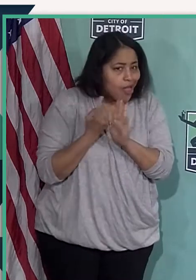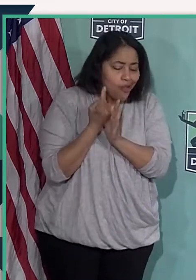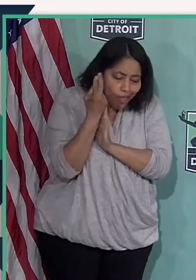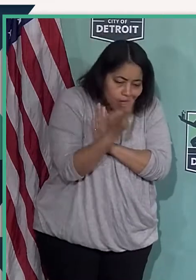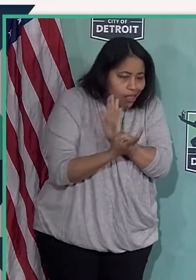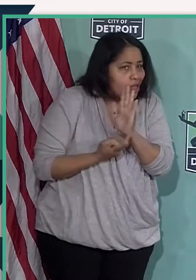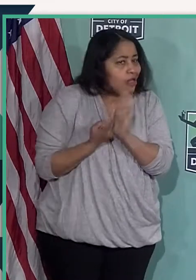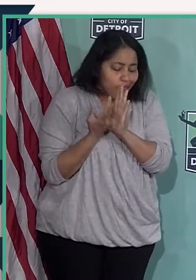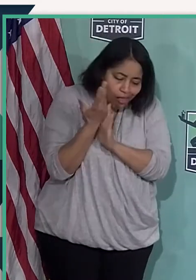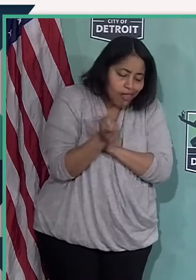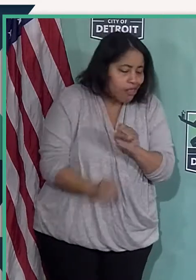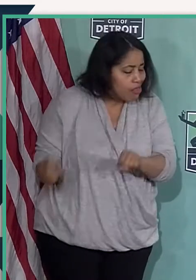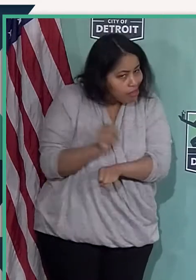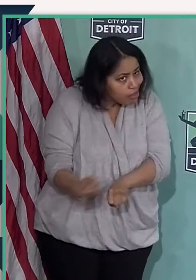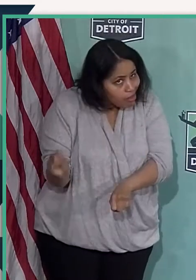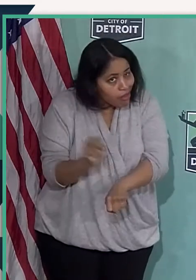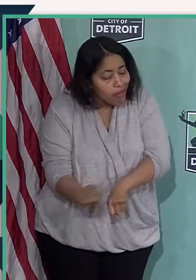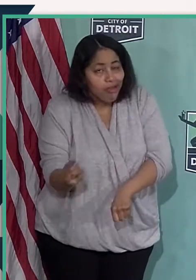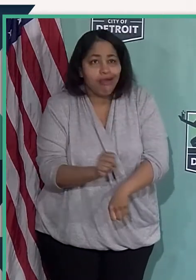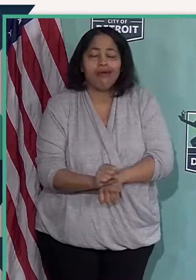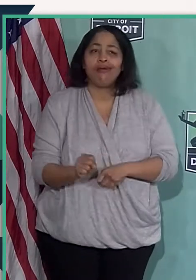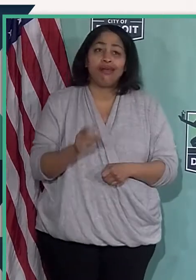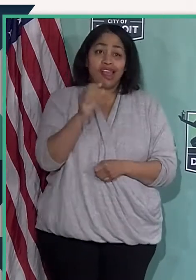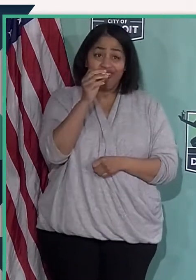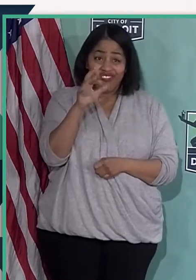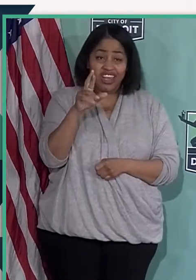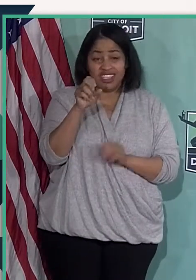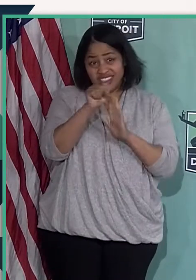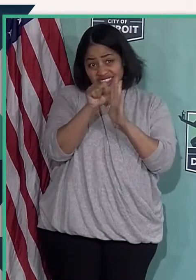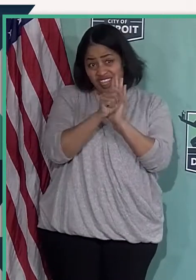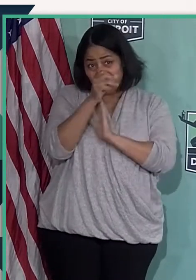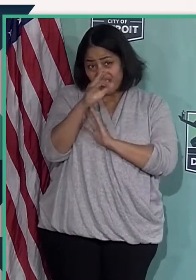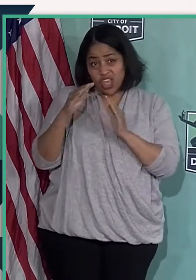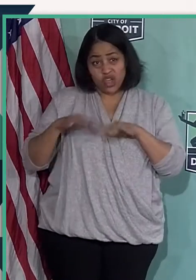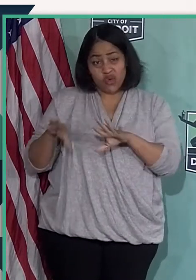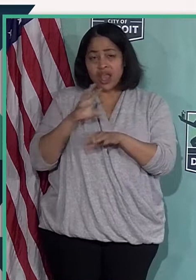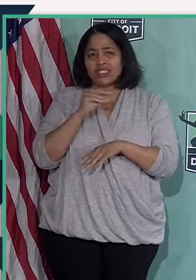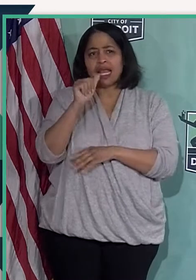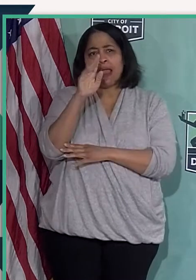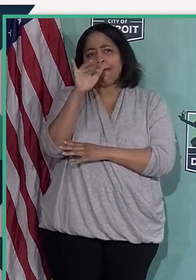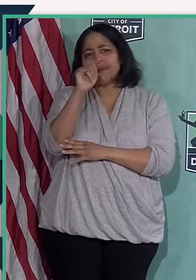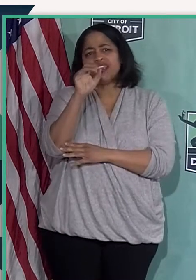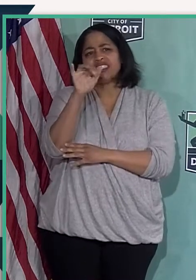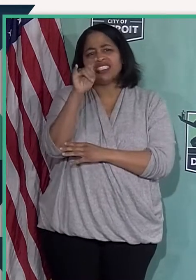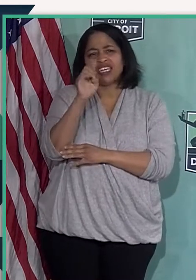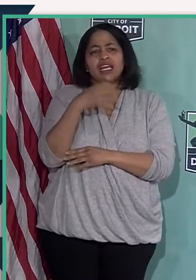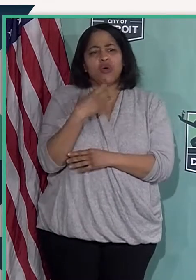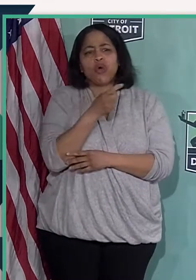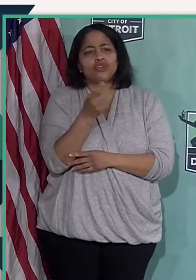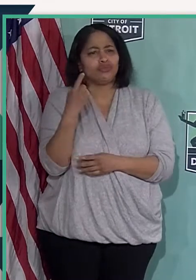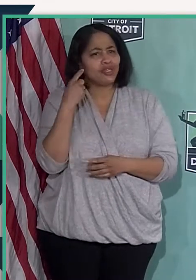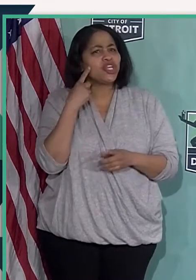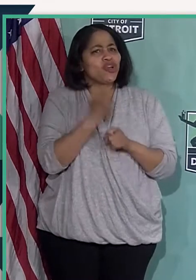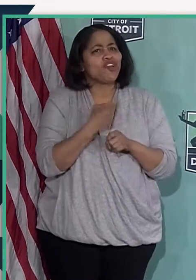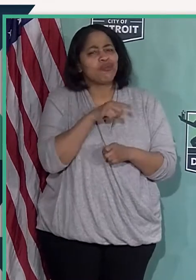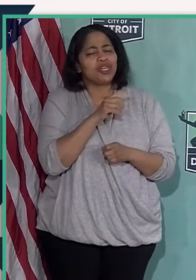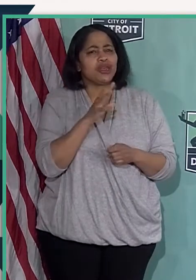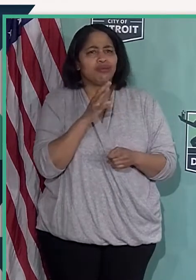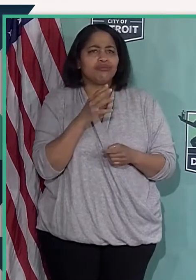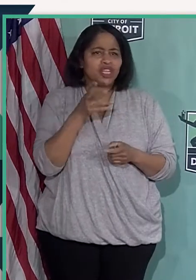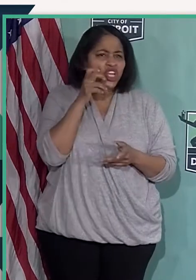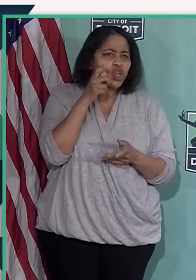the fairgrounds, at the Abbott site. And so I want you to get a chance to hear from them, get a sense of the kind of people pitching in.